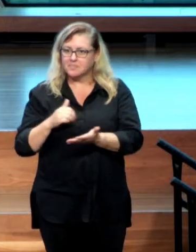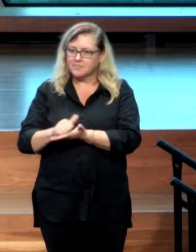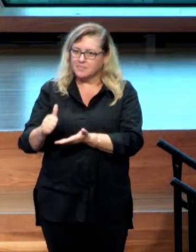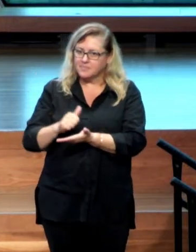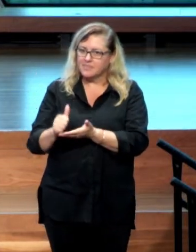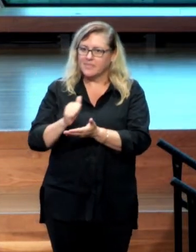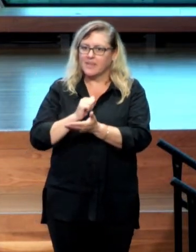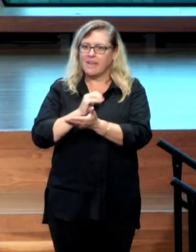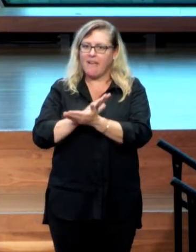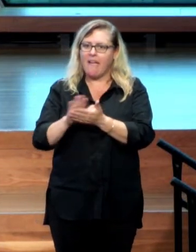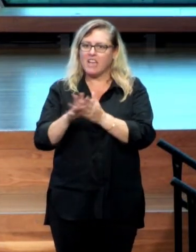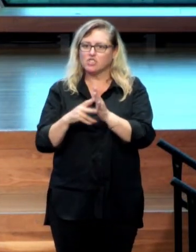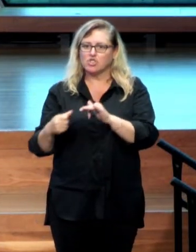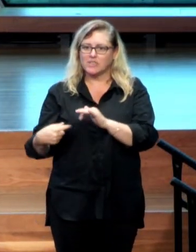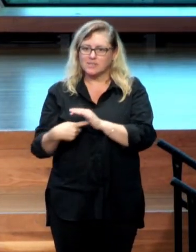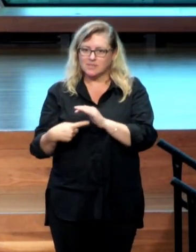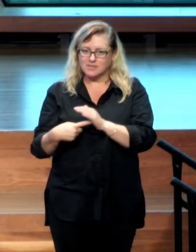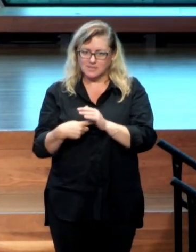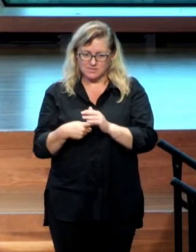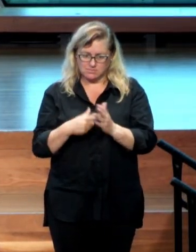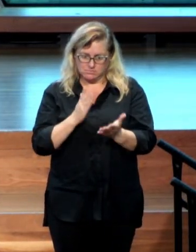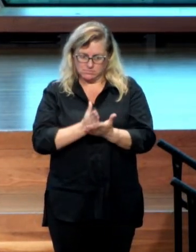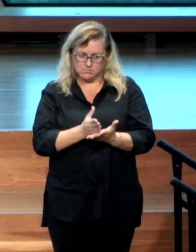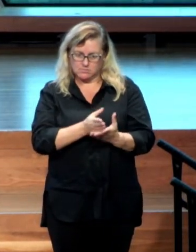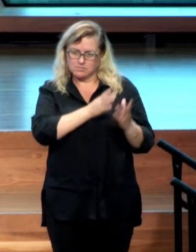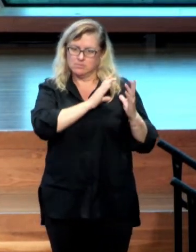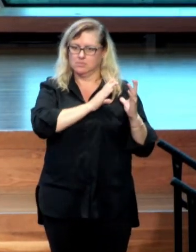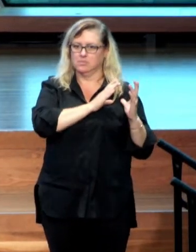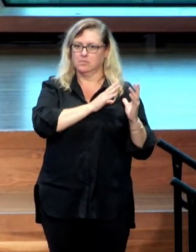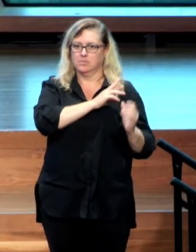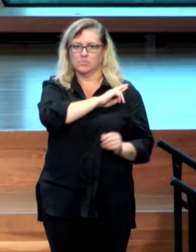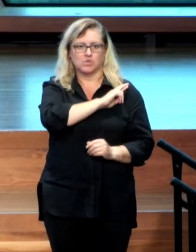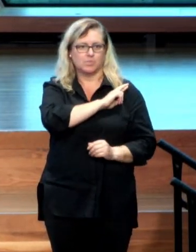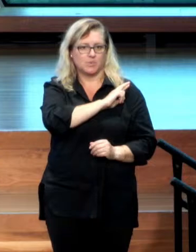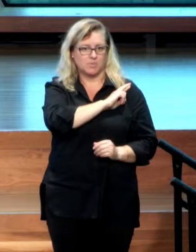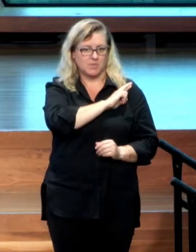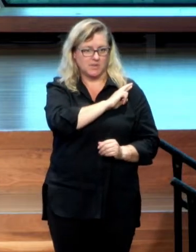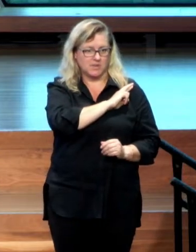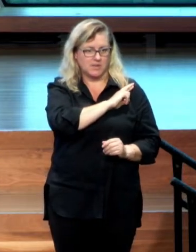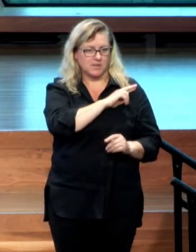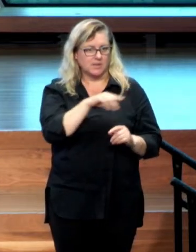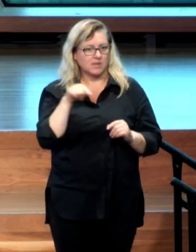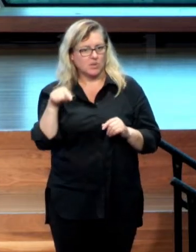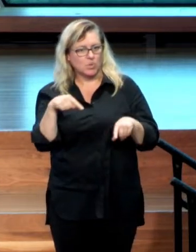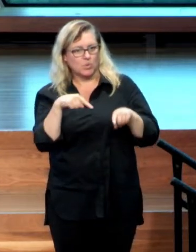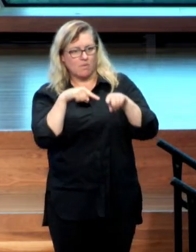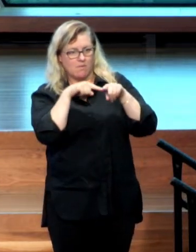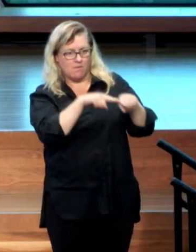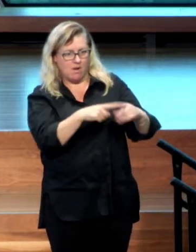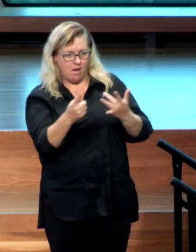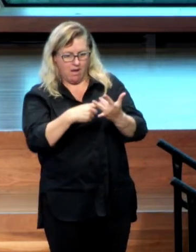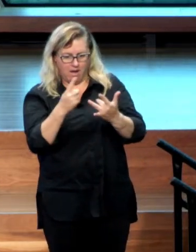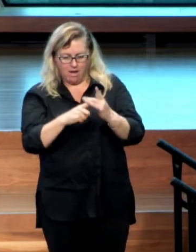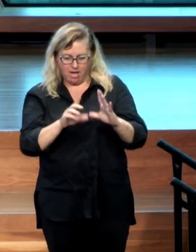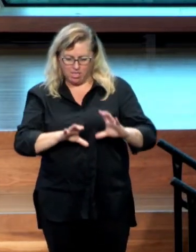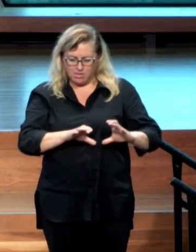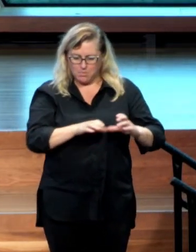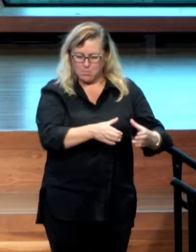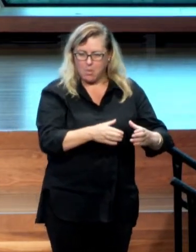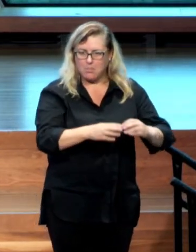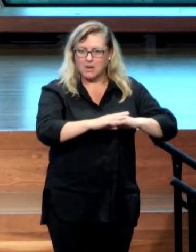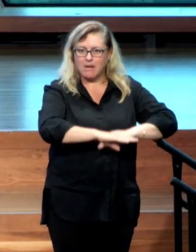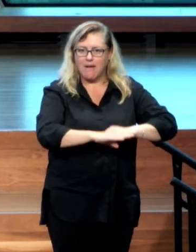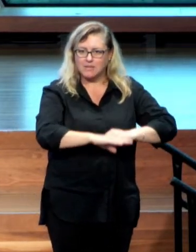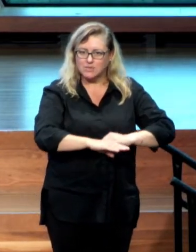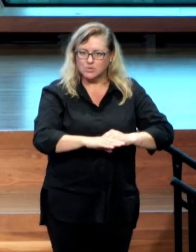Hachette. It's a heavy responsibility writing a novel based on another mob's country. Cultural protocols can't